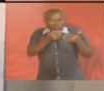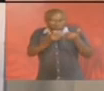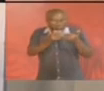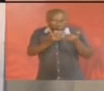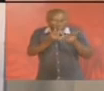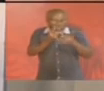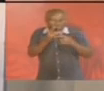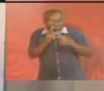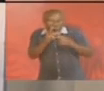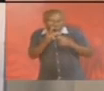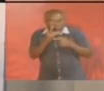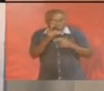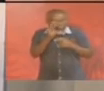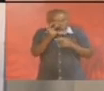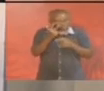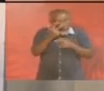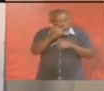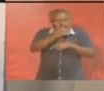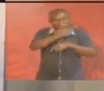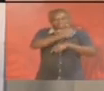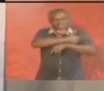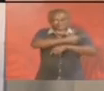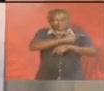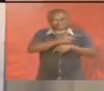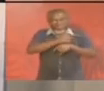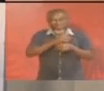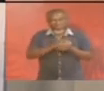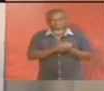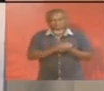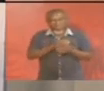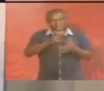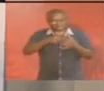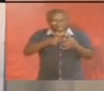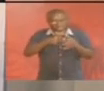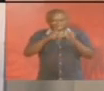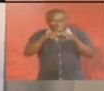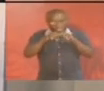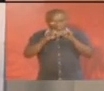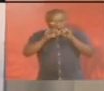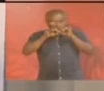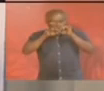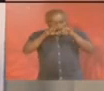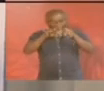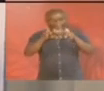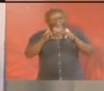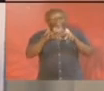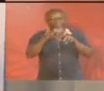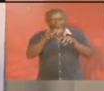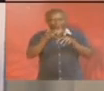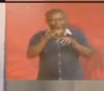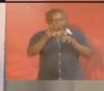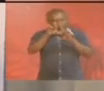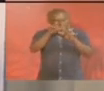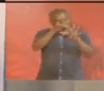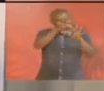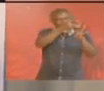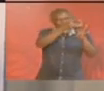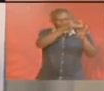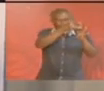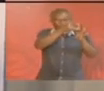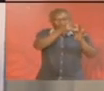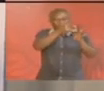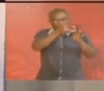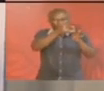2 days in advance of the onset of symptoms. This is not unique to SARS coronavirus. There are